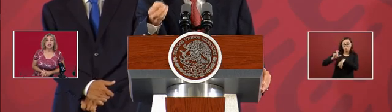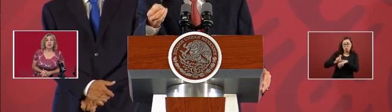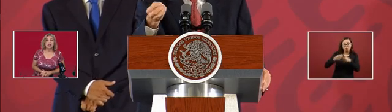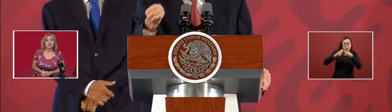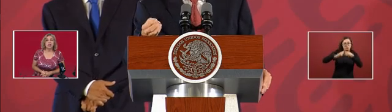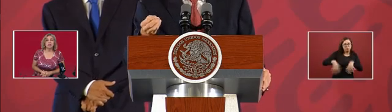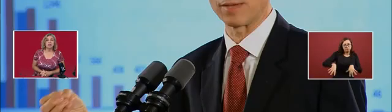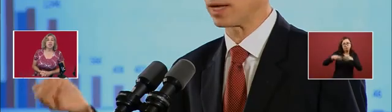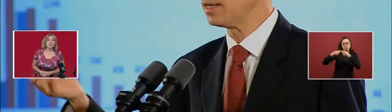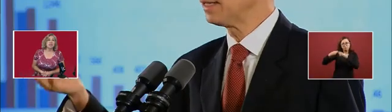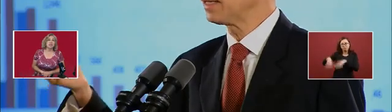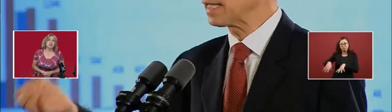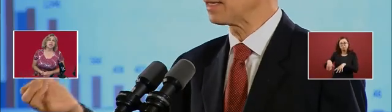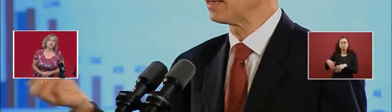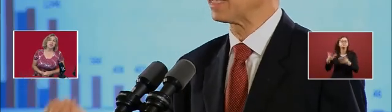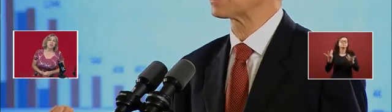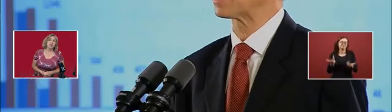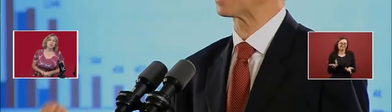like little